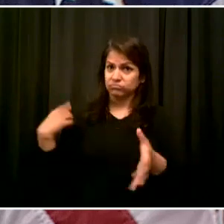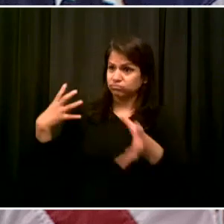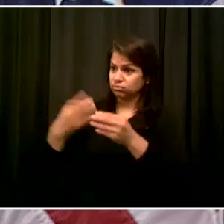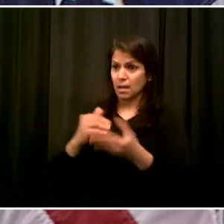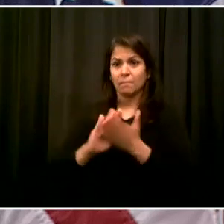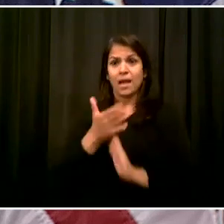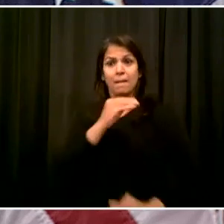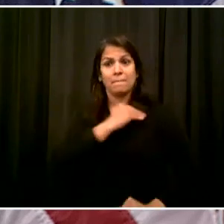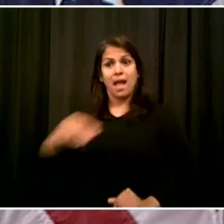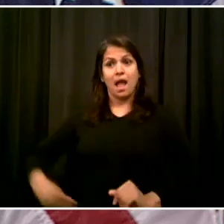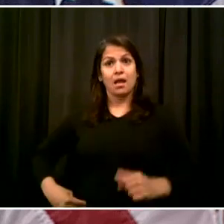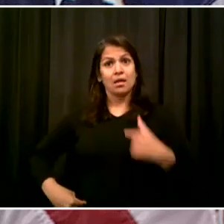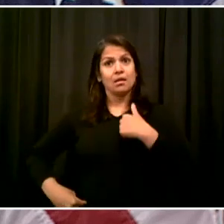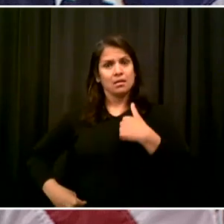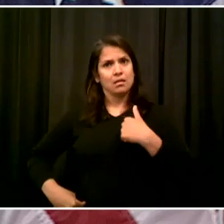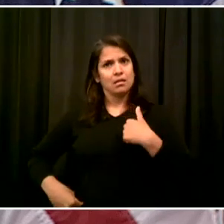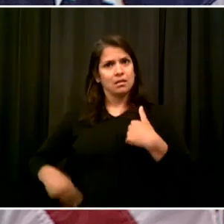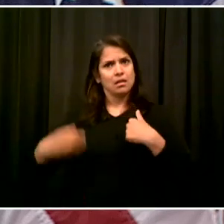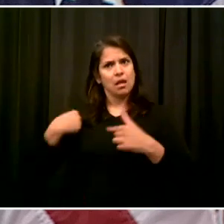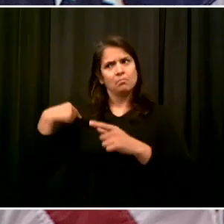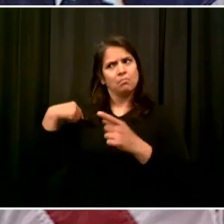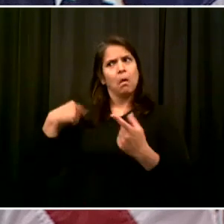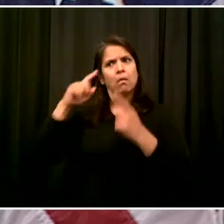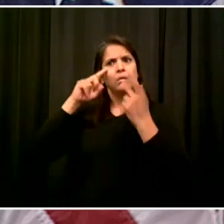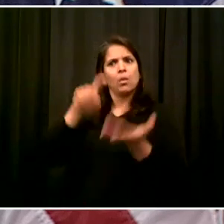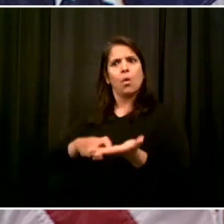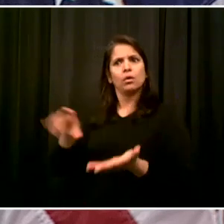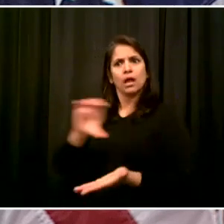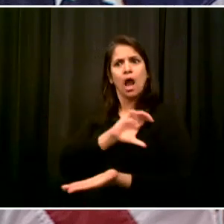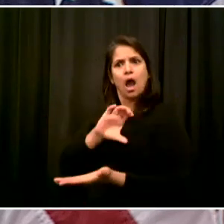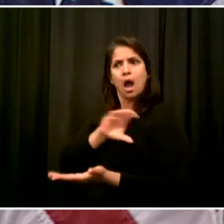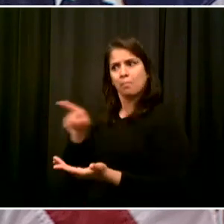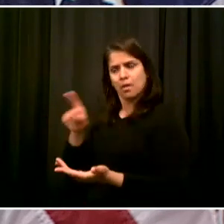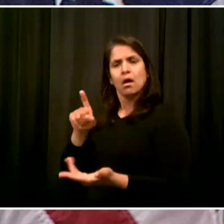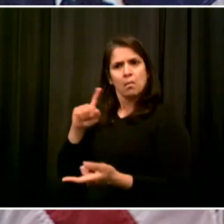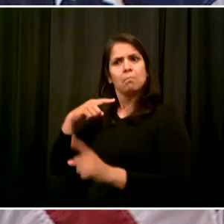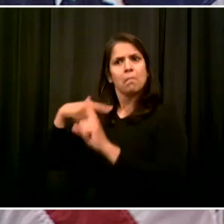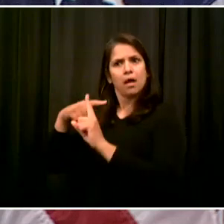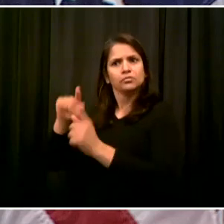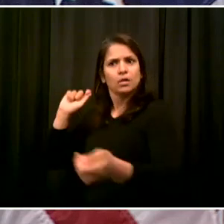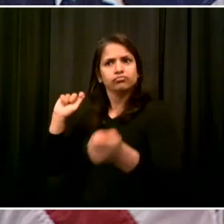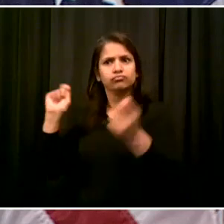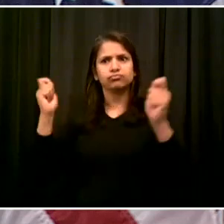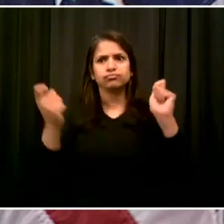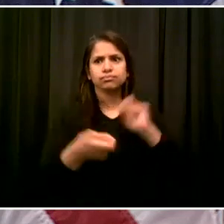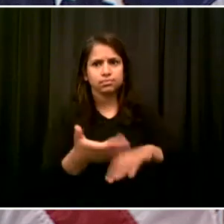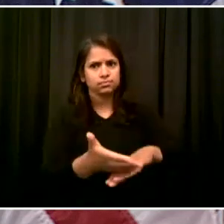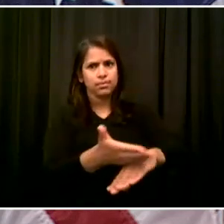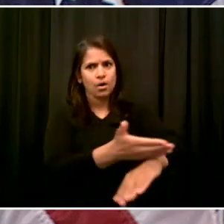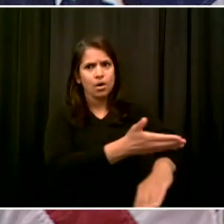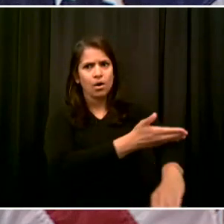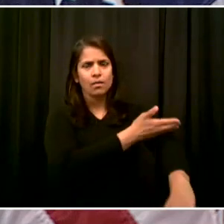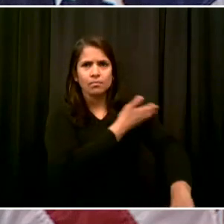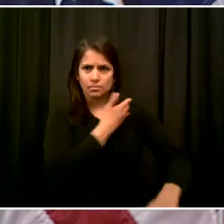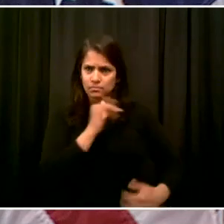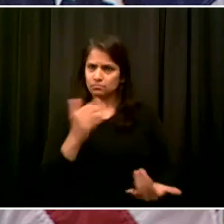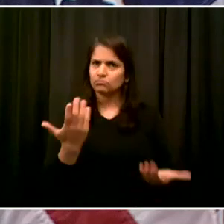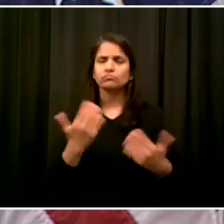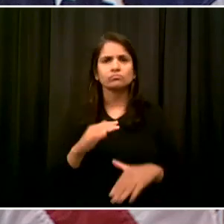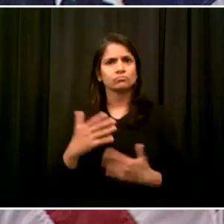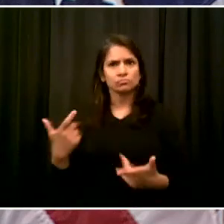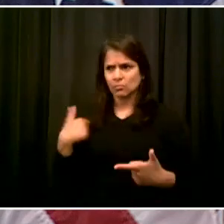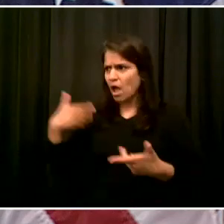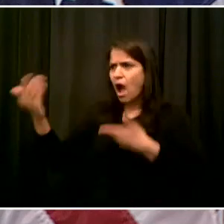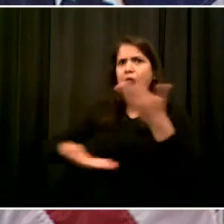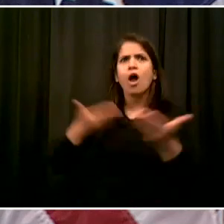proportionally within our police force, more and more people of color reflecting who we are as New York City. That is only one piece of a much bigger equation, but I